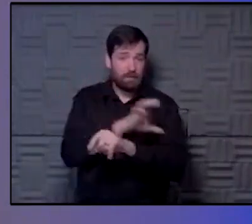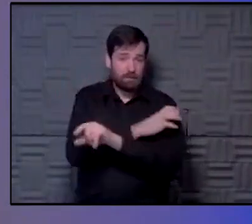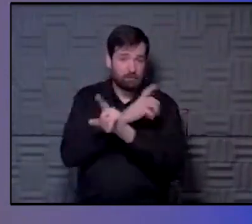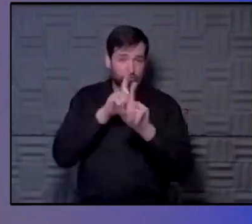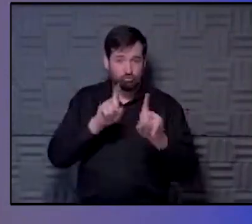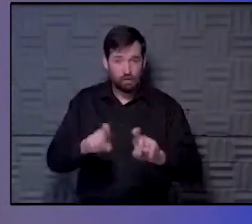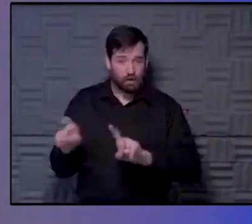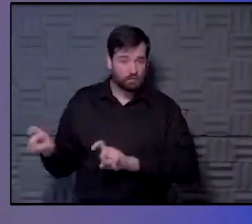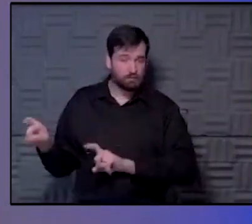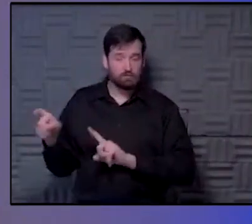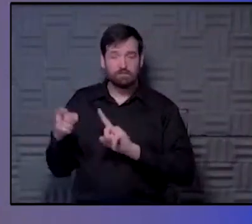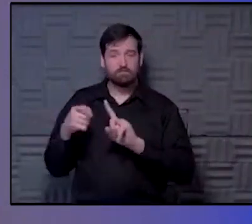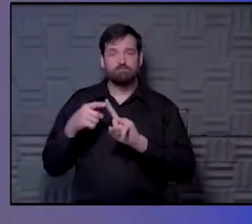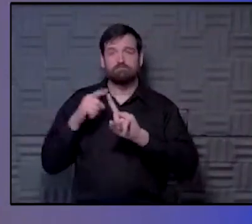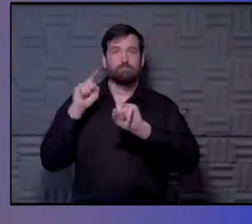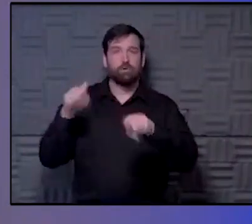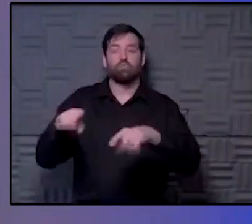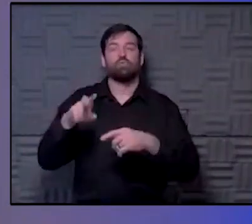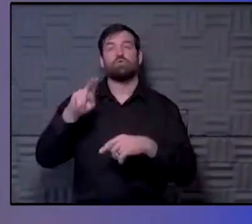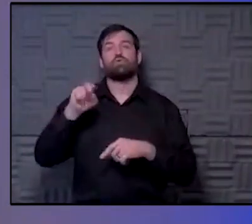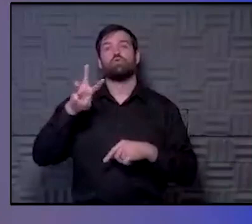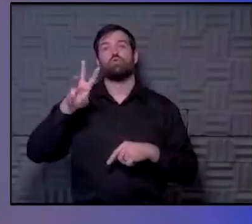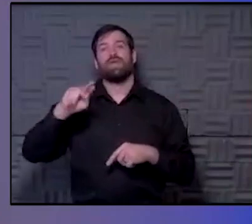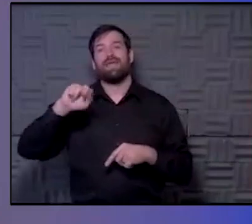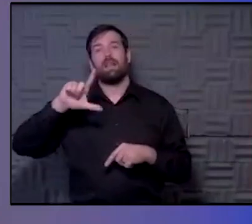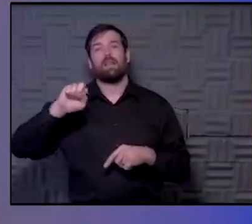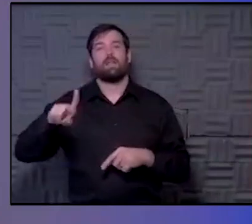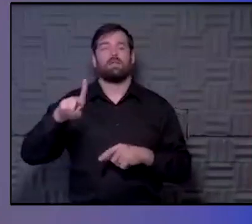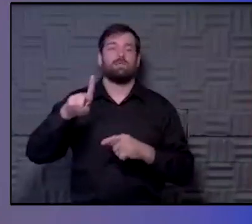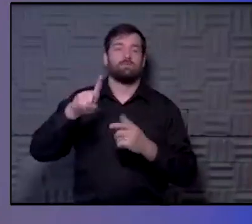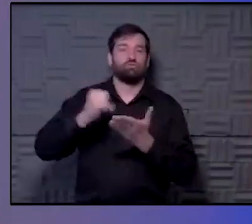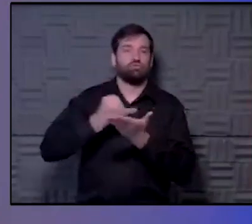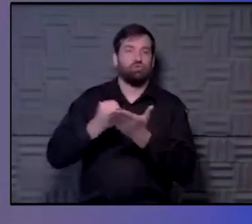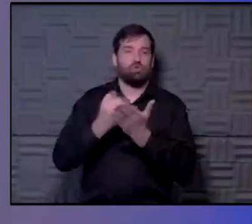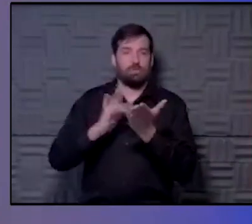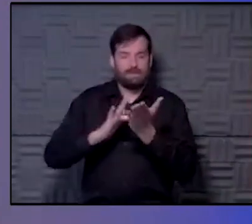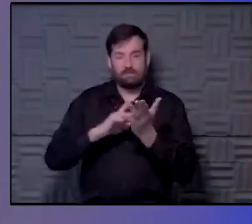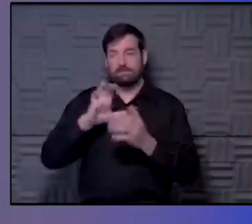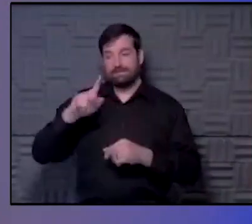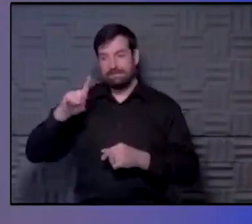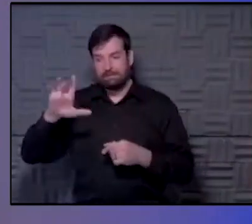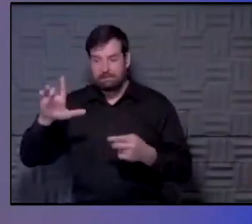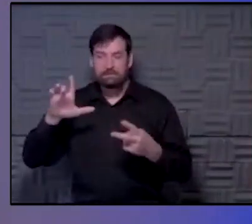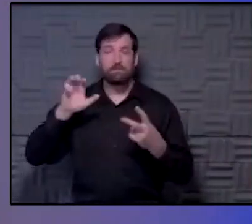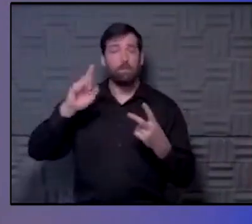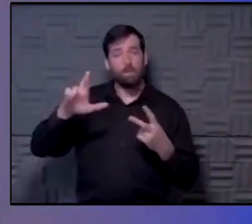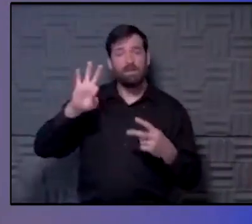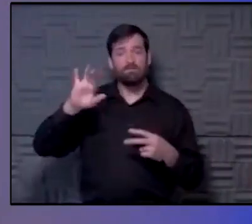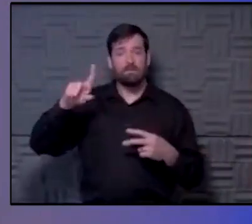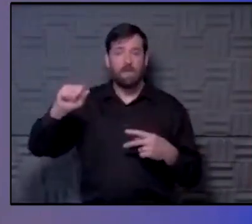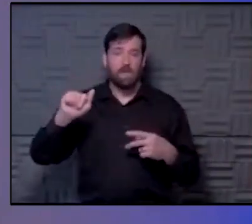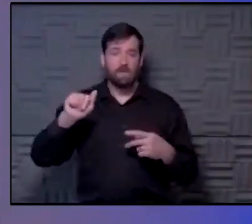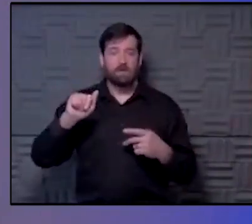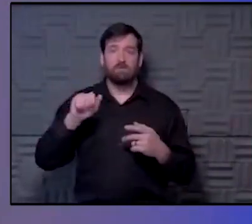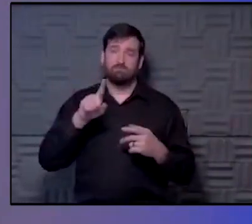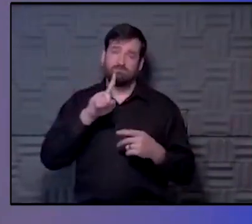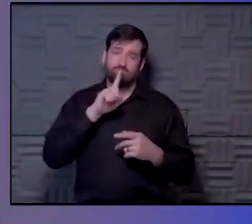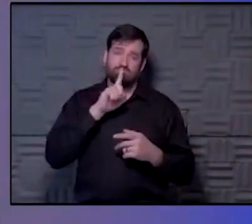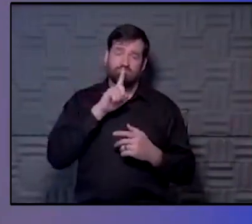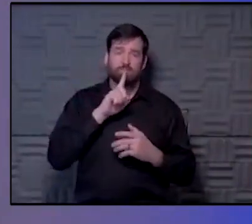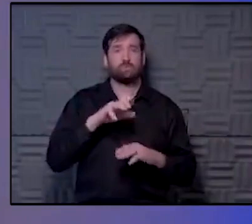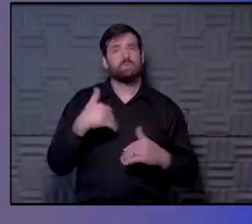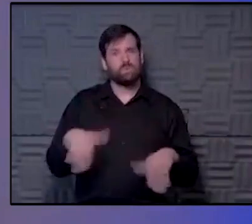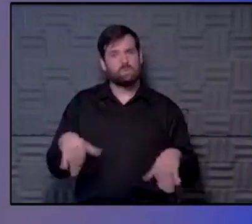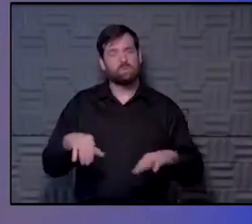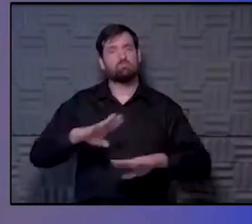can get by going to the New England Journal of Medicine website or the FDA website or the CDC website, is very reassuring.